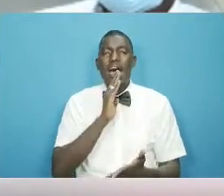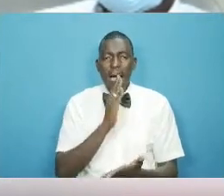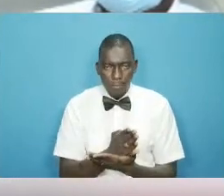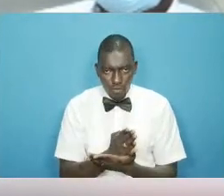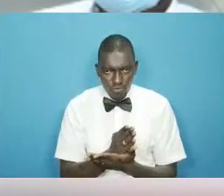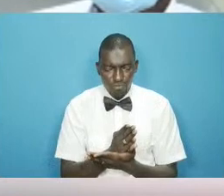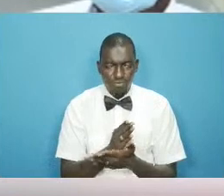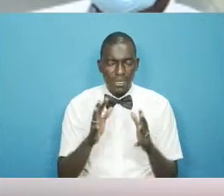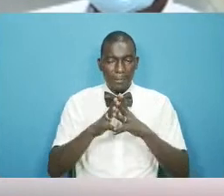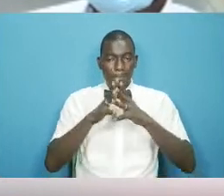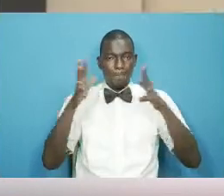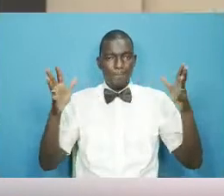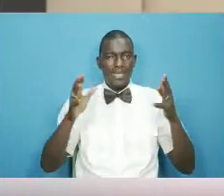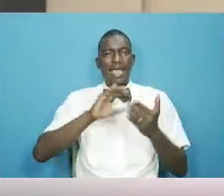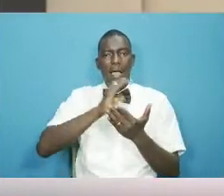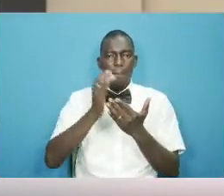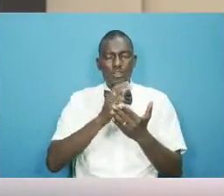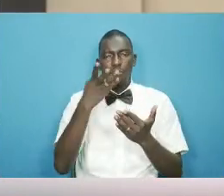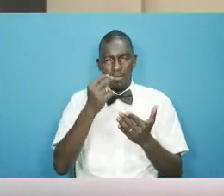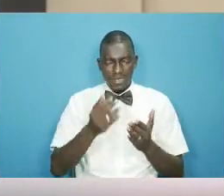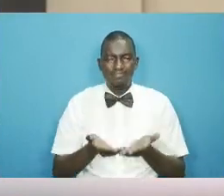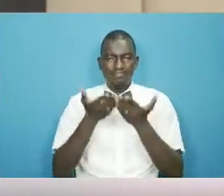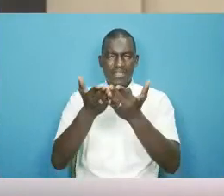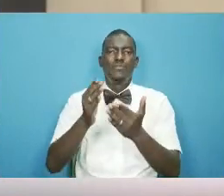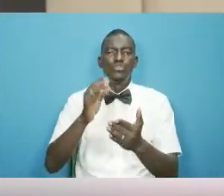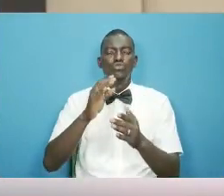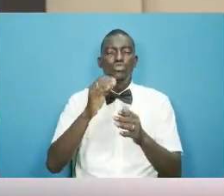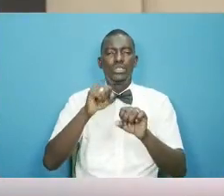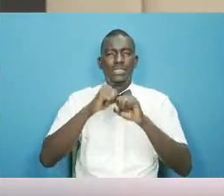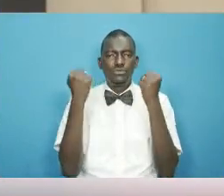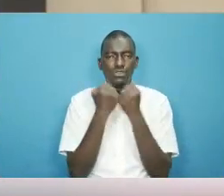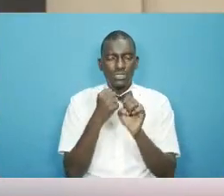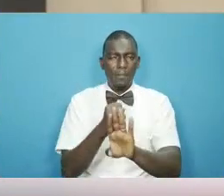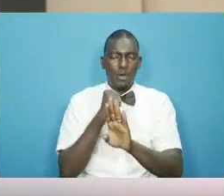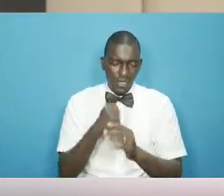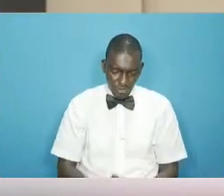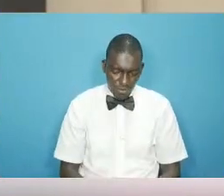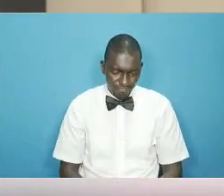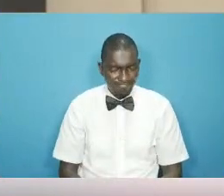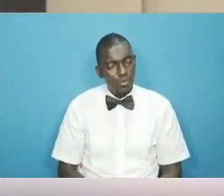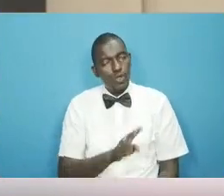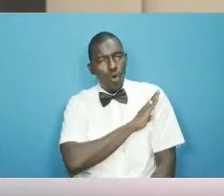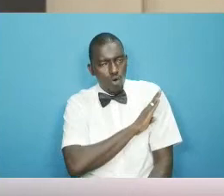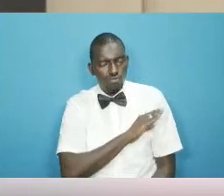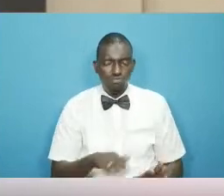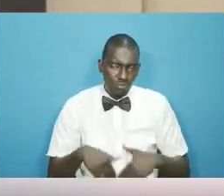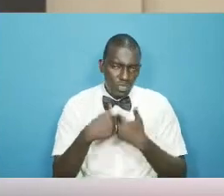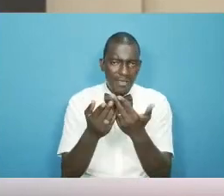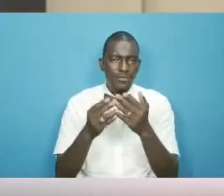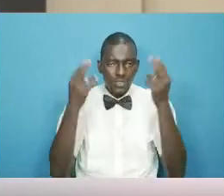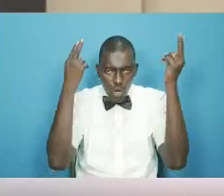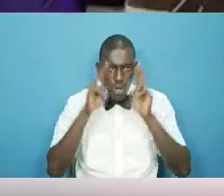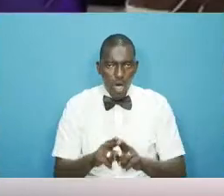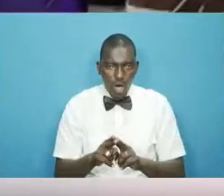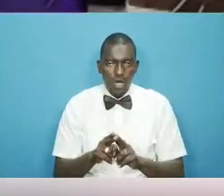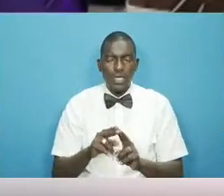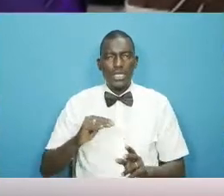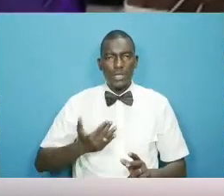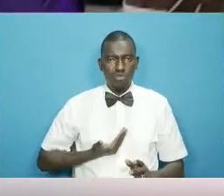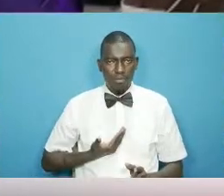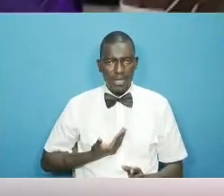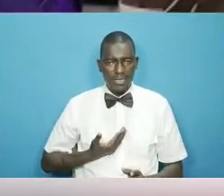chunk of money to social protection. Moreover, we have also passed into law the